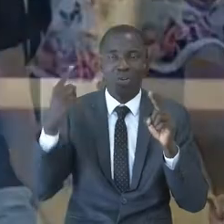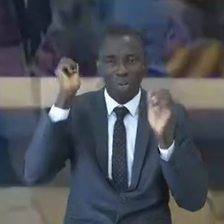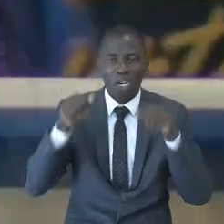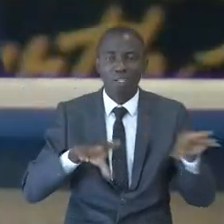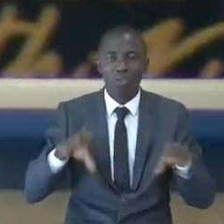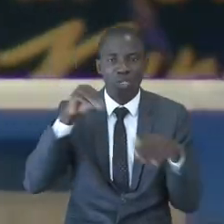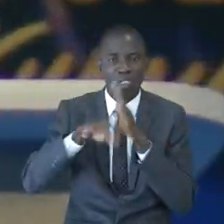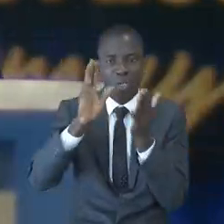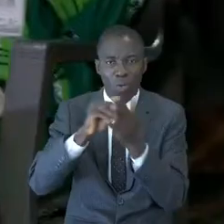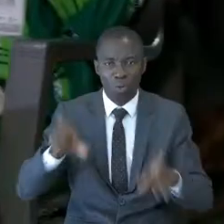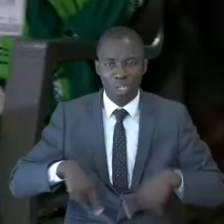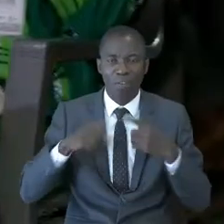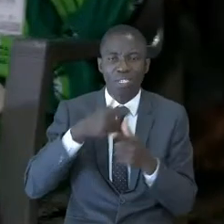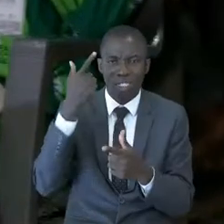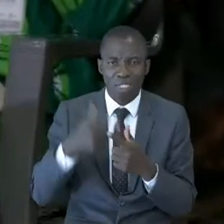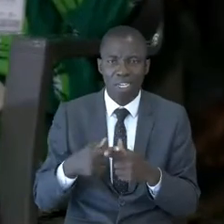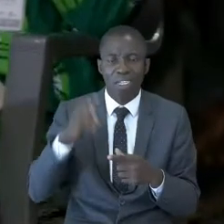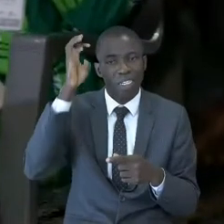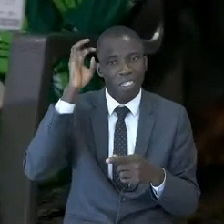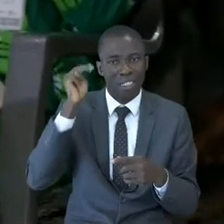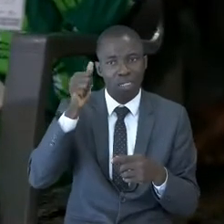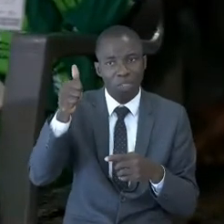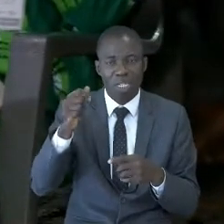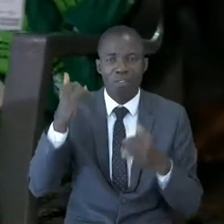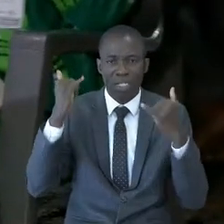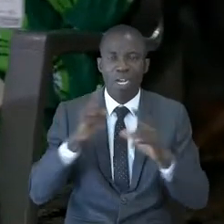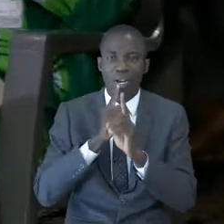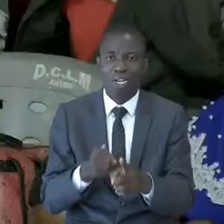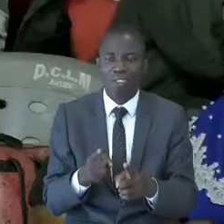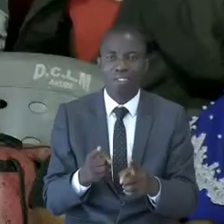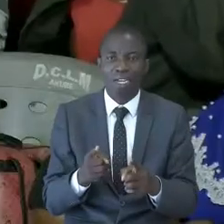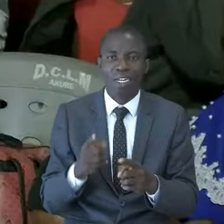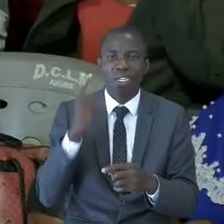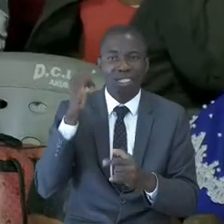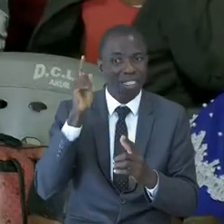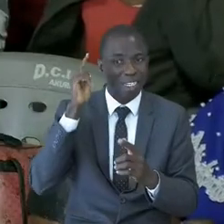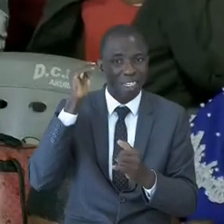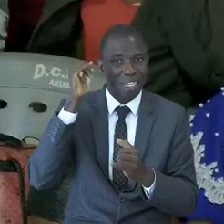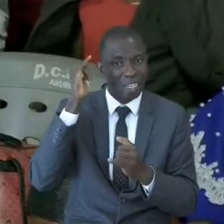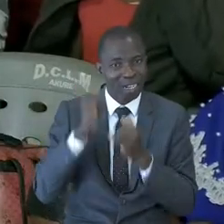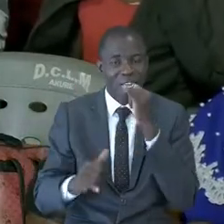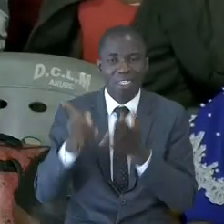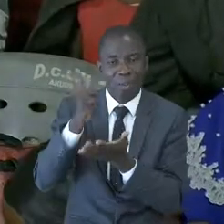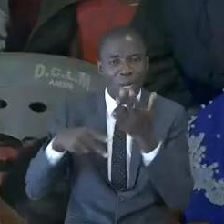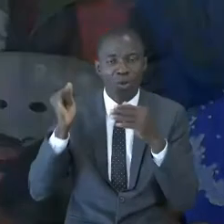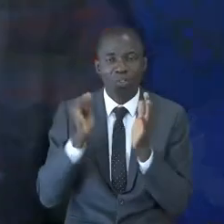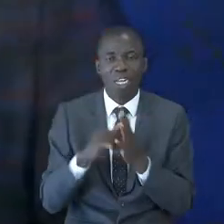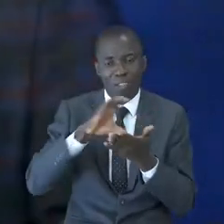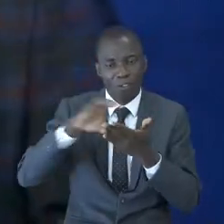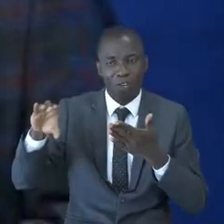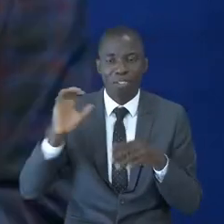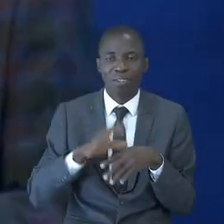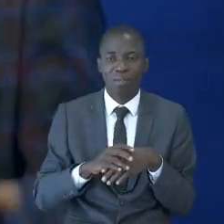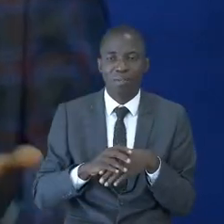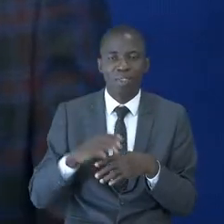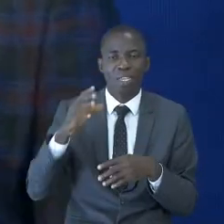life. Then he himself now answers the latter part of that verse. I